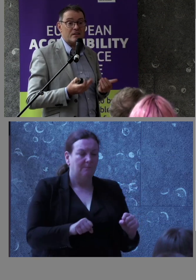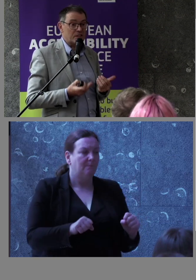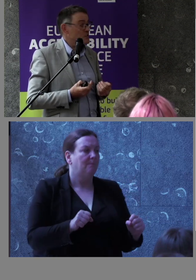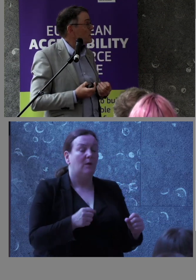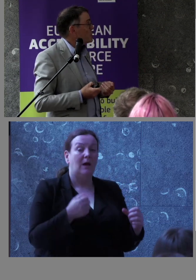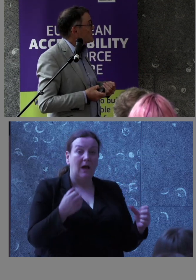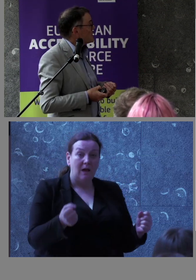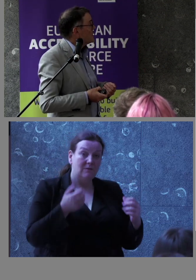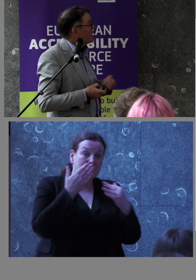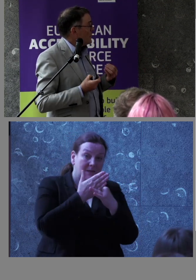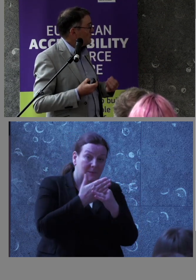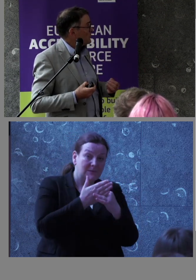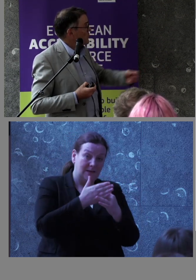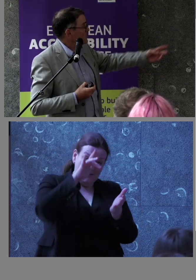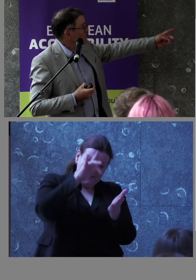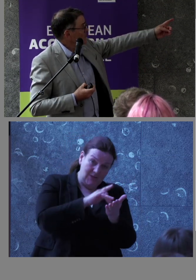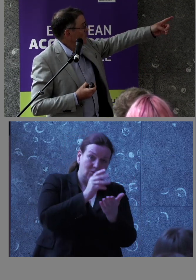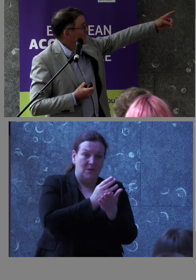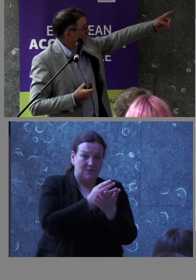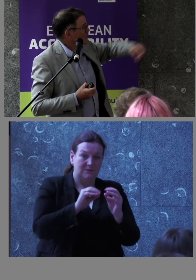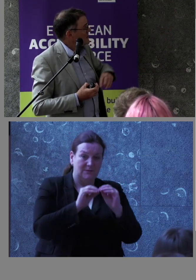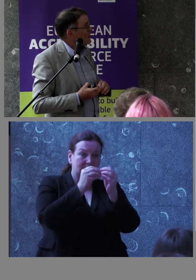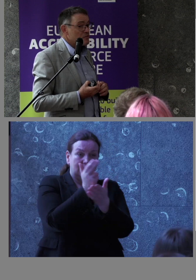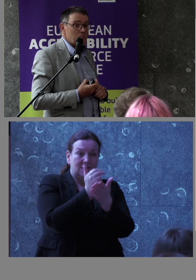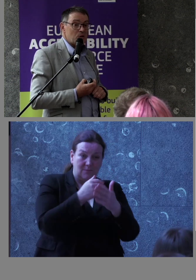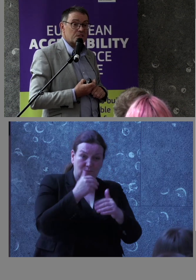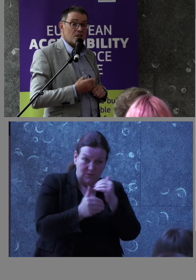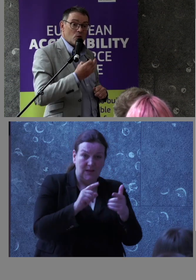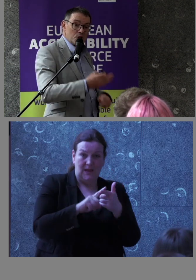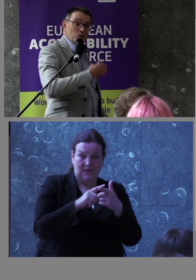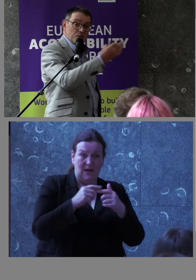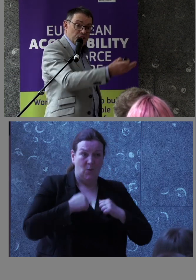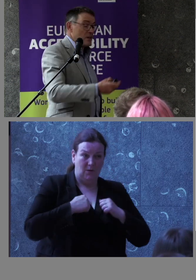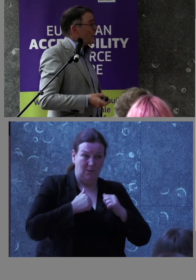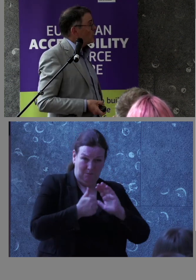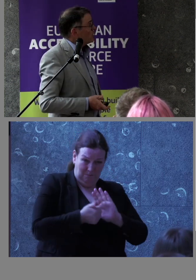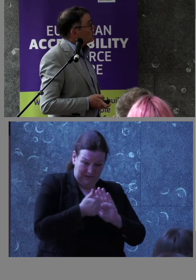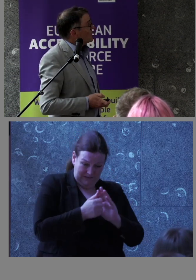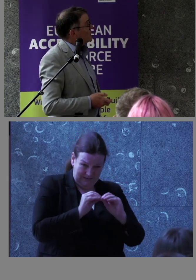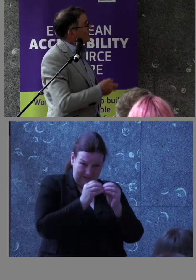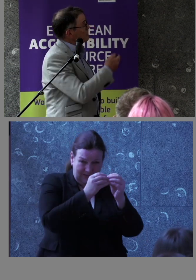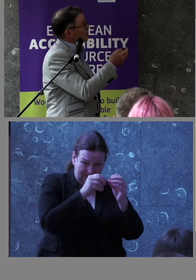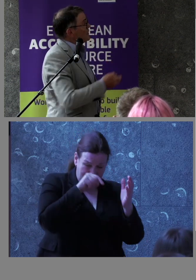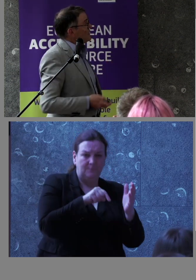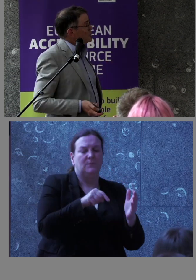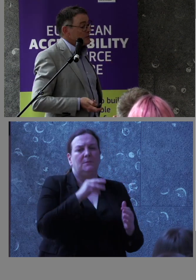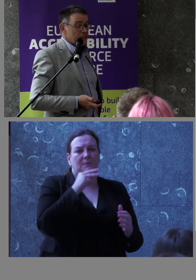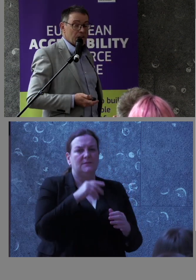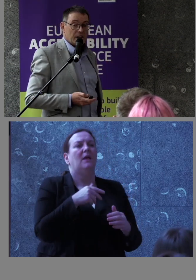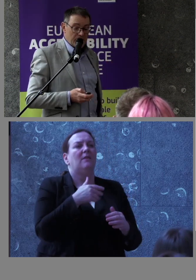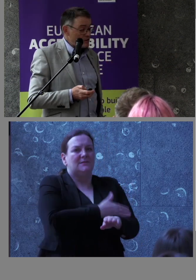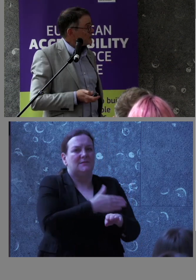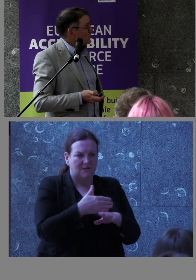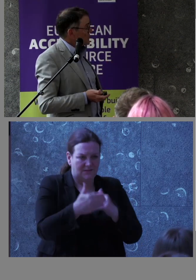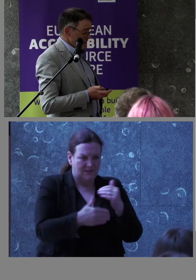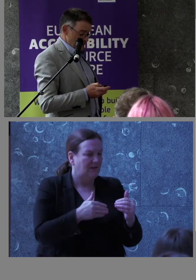to standards, and there are standards around software quality. There's ISO 25000. We have a number